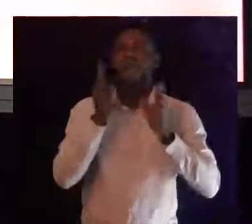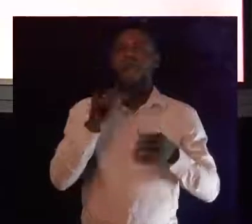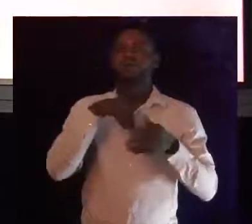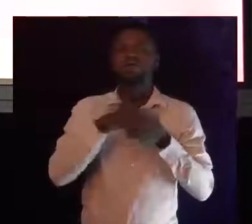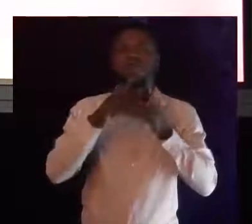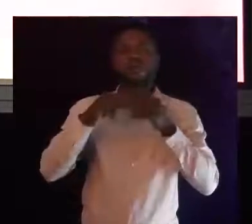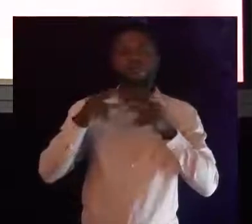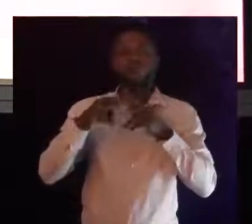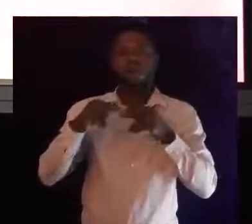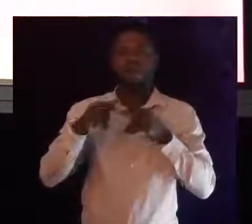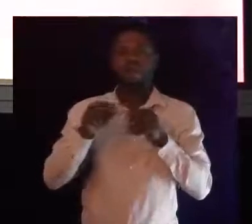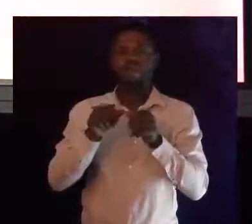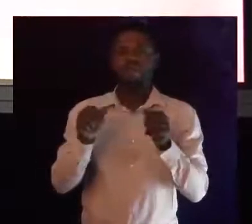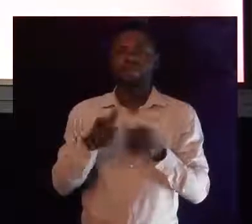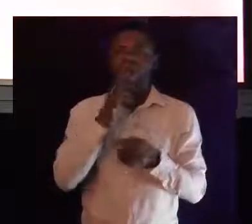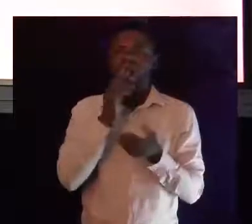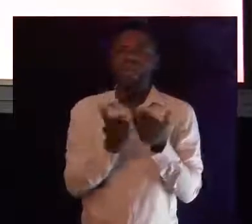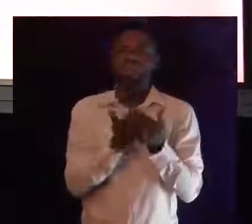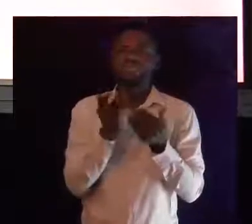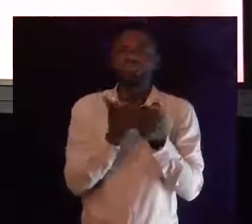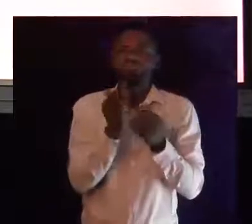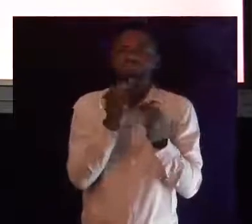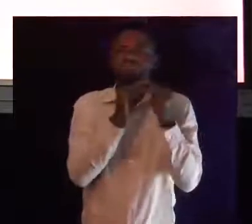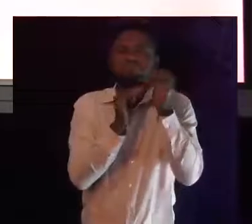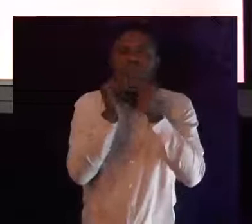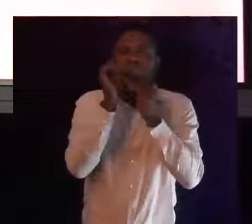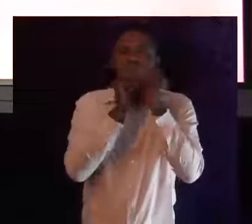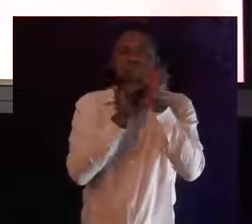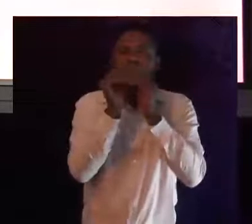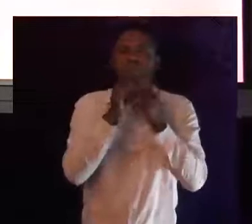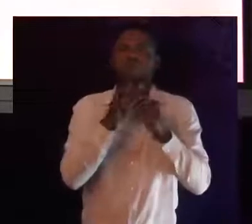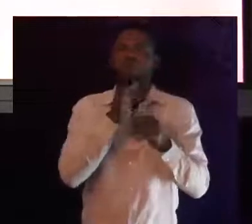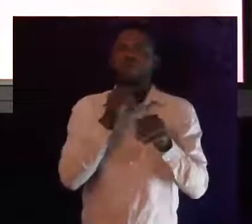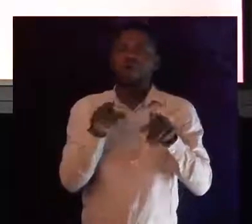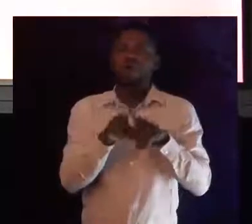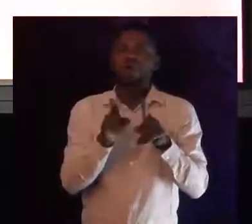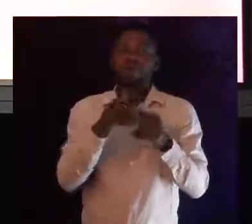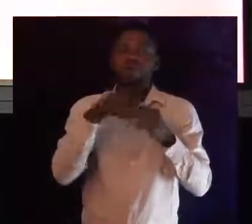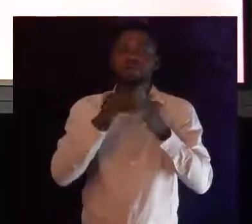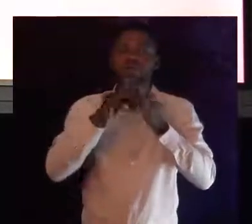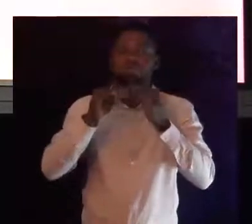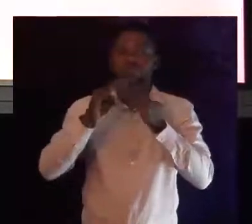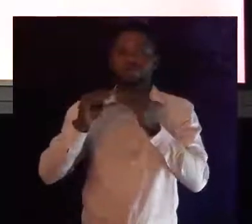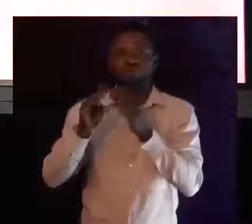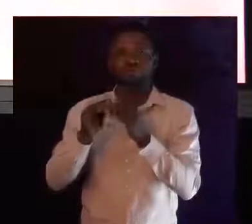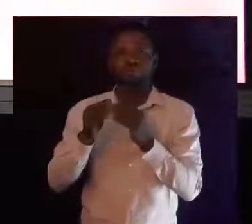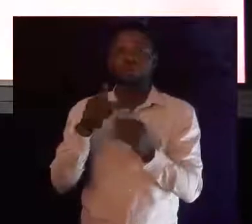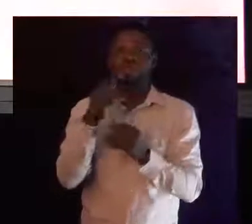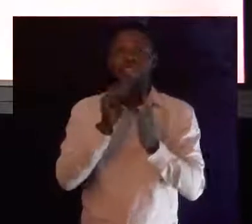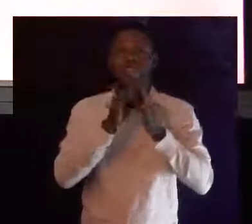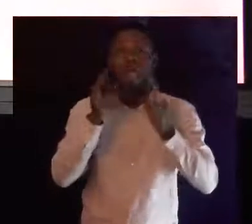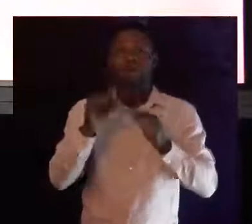the houses in rural areas are simply constructed, unlike those in urban